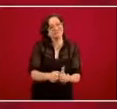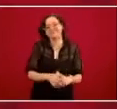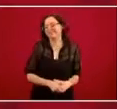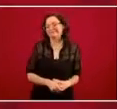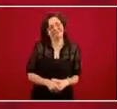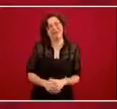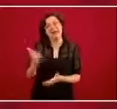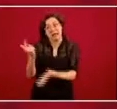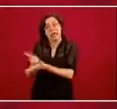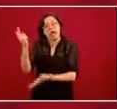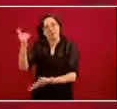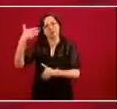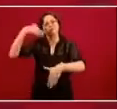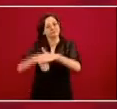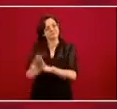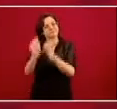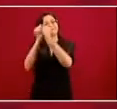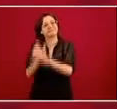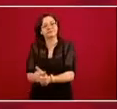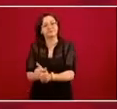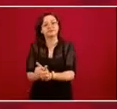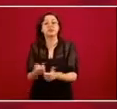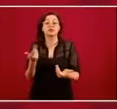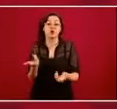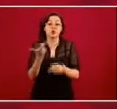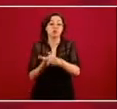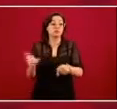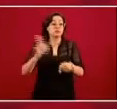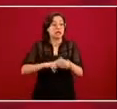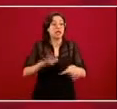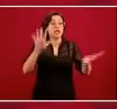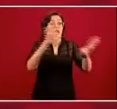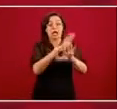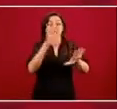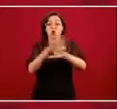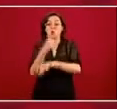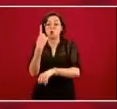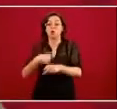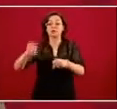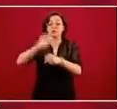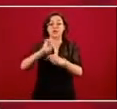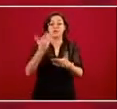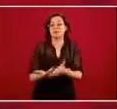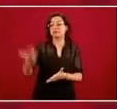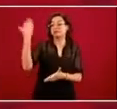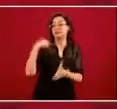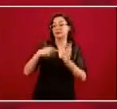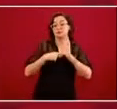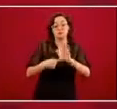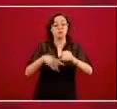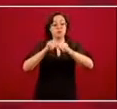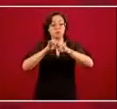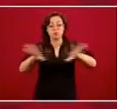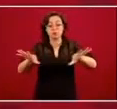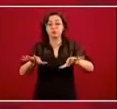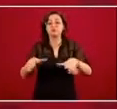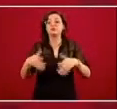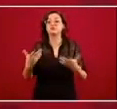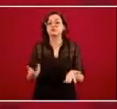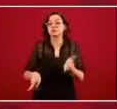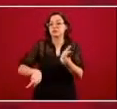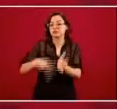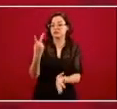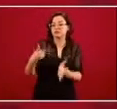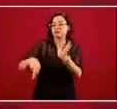the priority is for the people who have more severe symptoms. So the protocol for the hospital reconversion that we published last